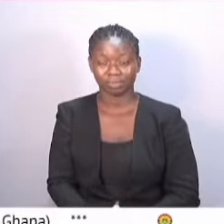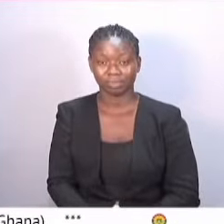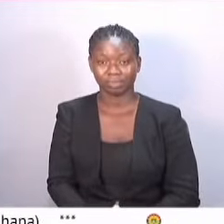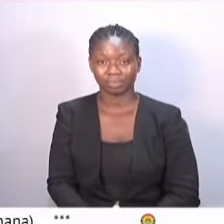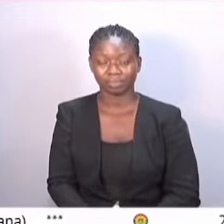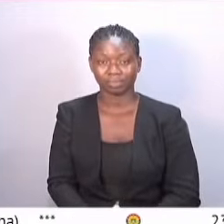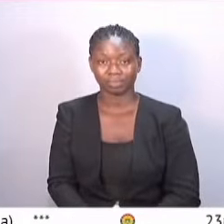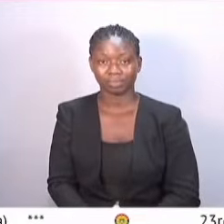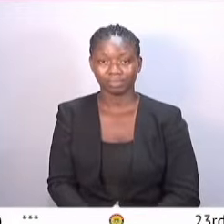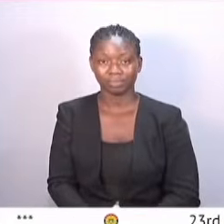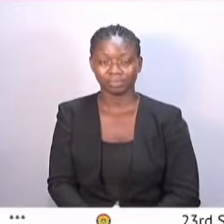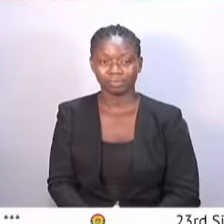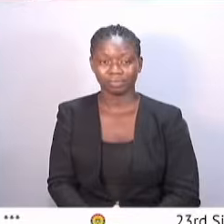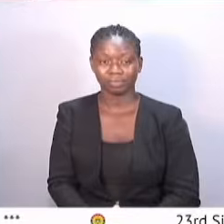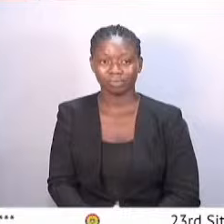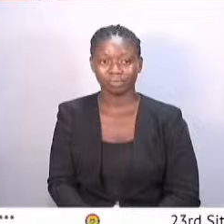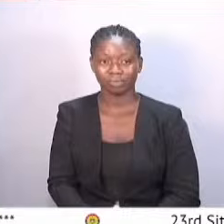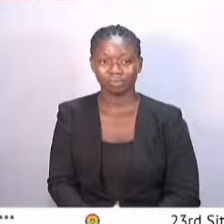Okay.